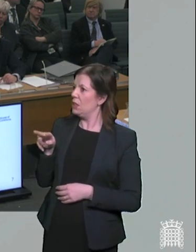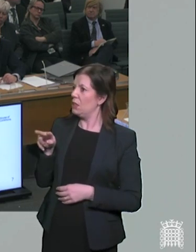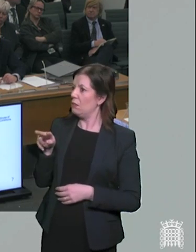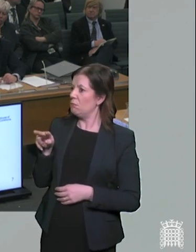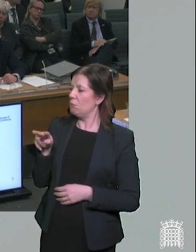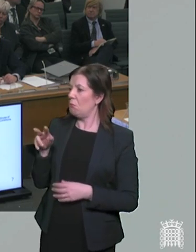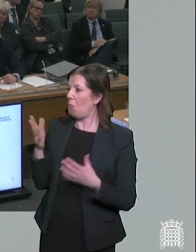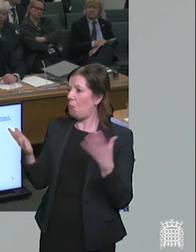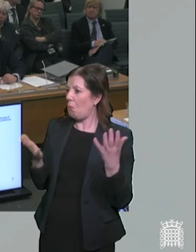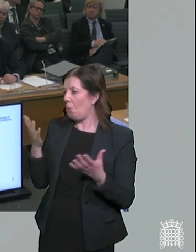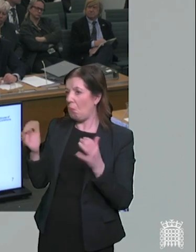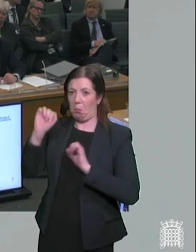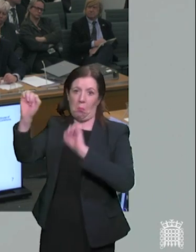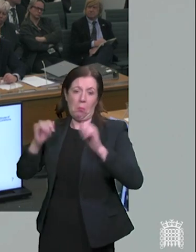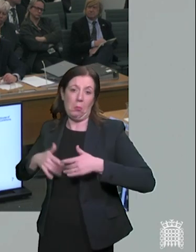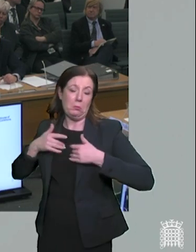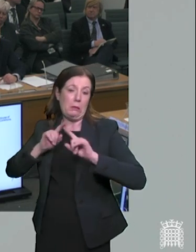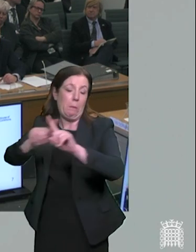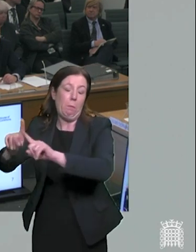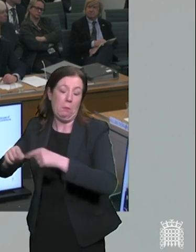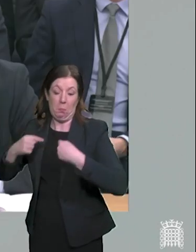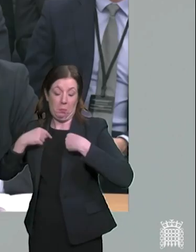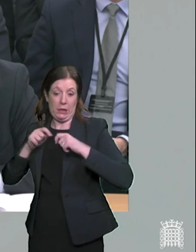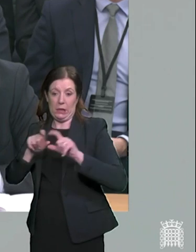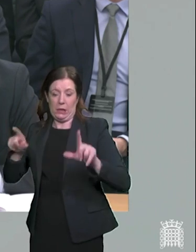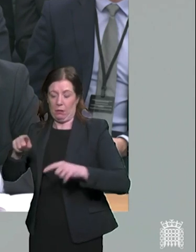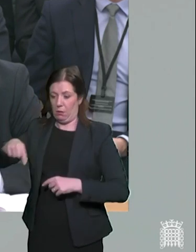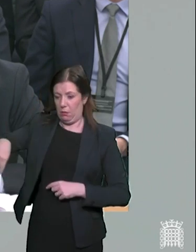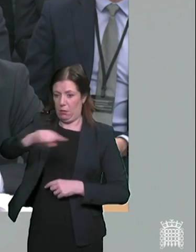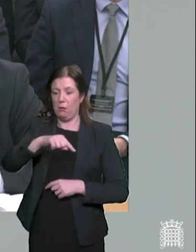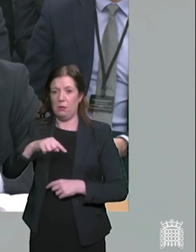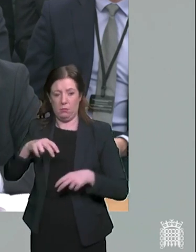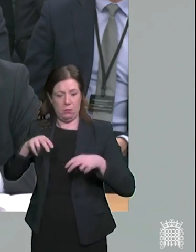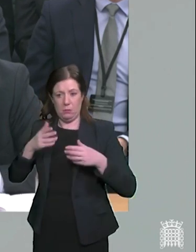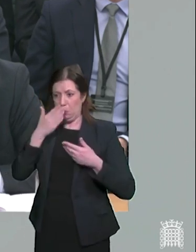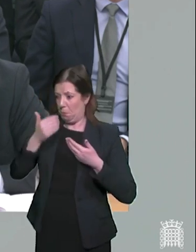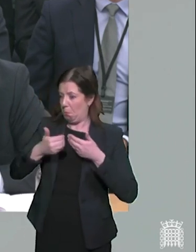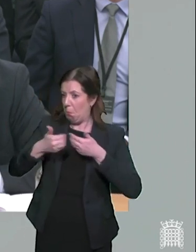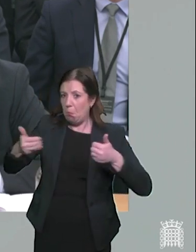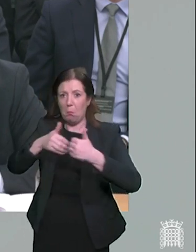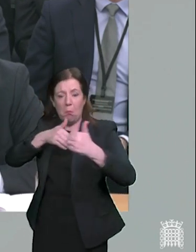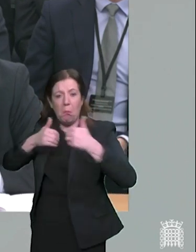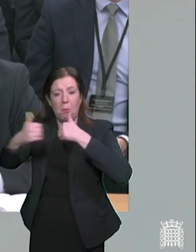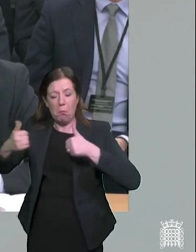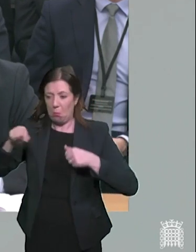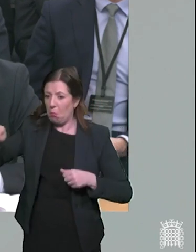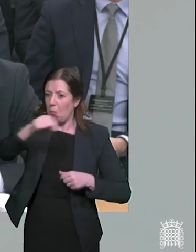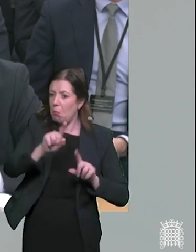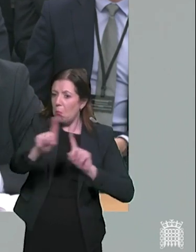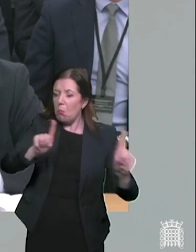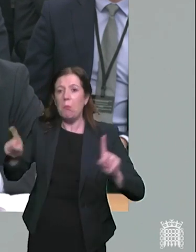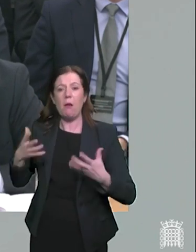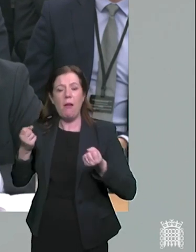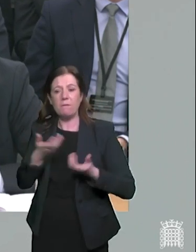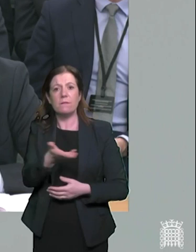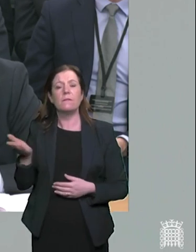depending on how your perspective is, what I actually see is people trying to stay reasonably far apart from each other. That's